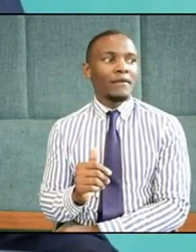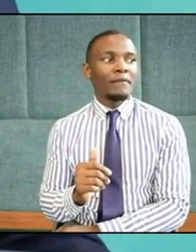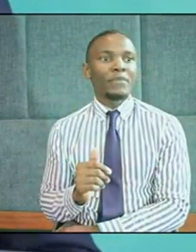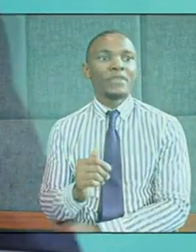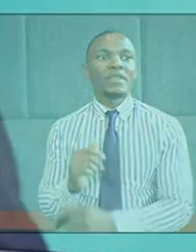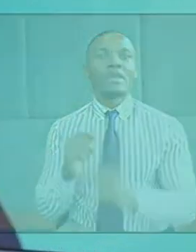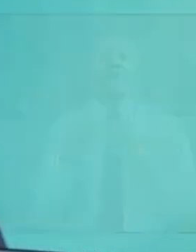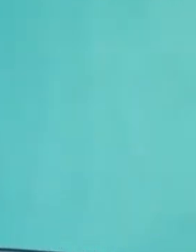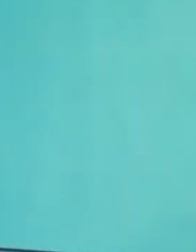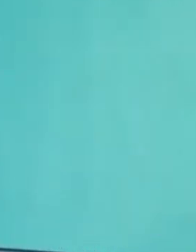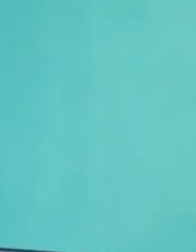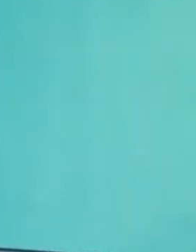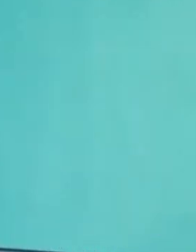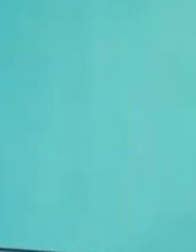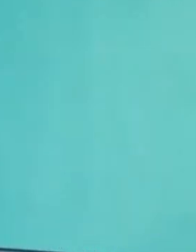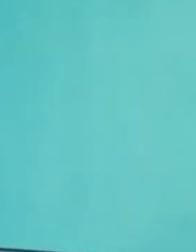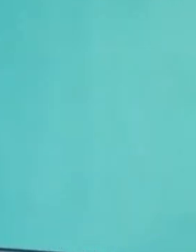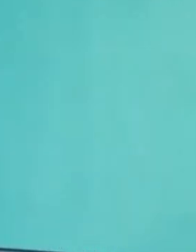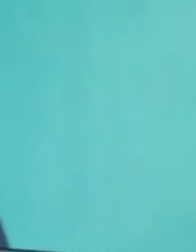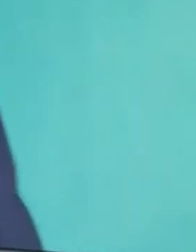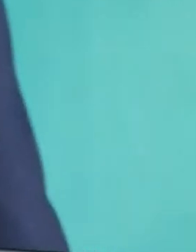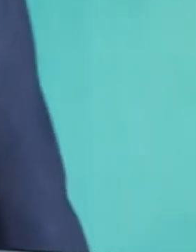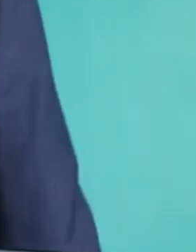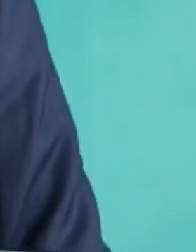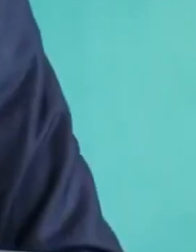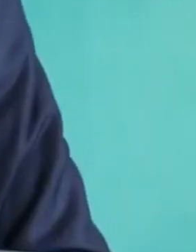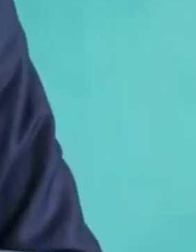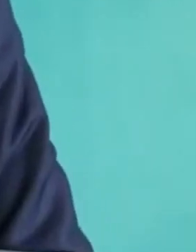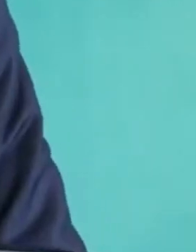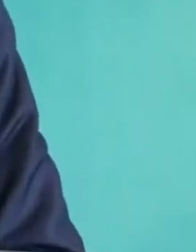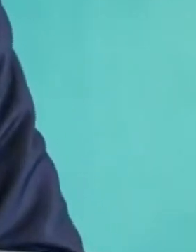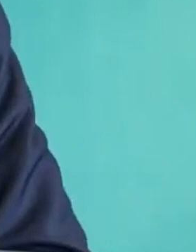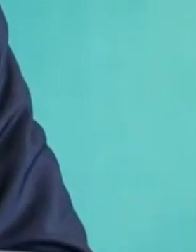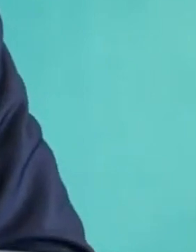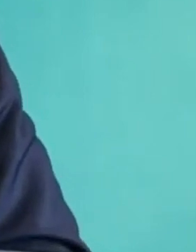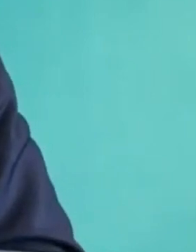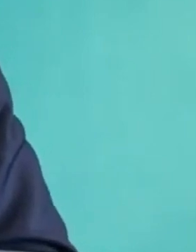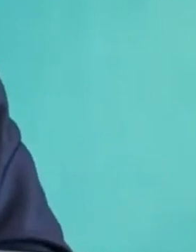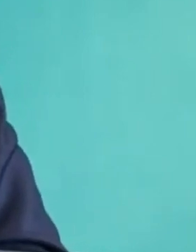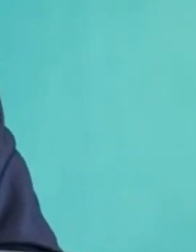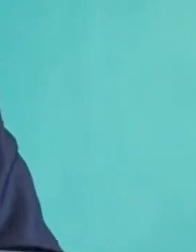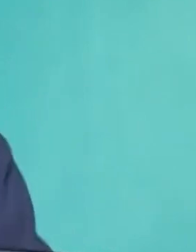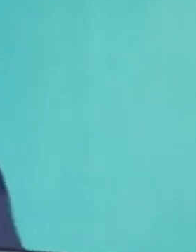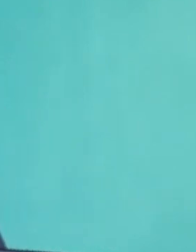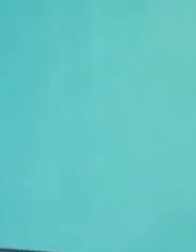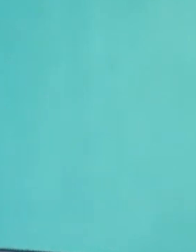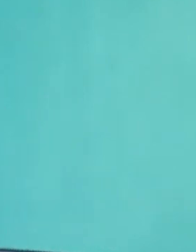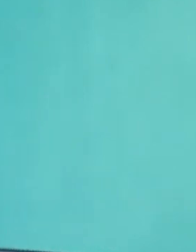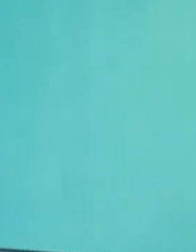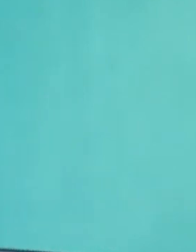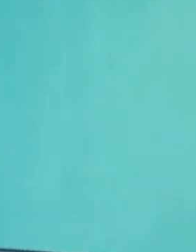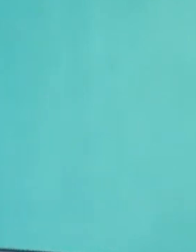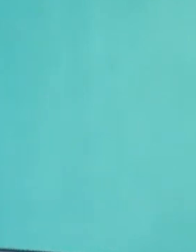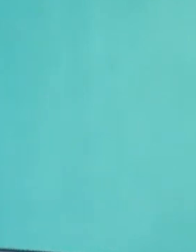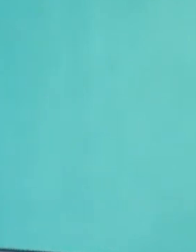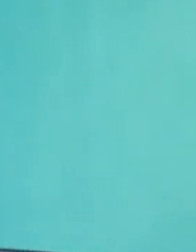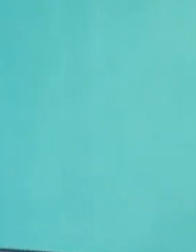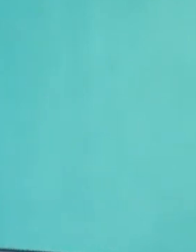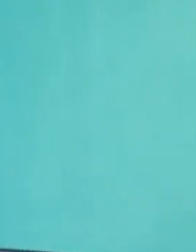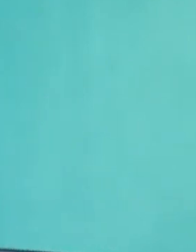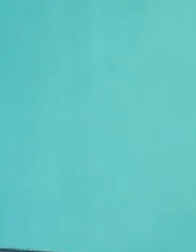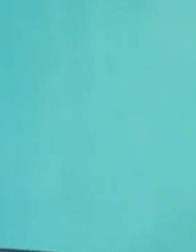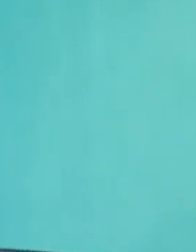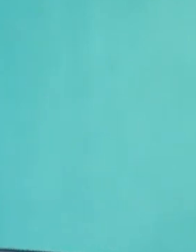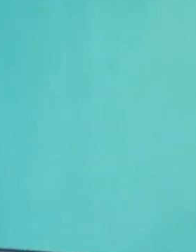Pastor Moesi is a citizen of Botswana, but he is the